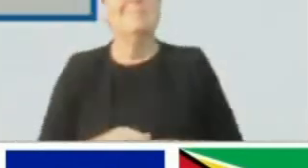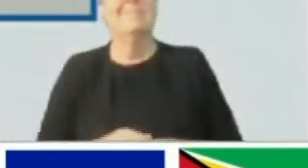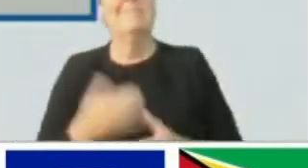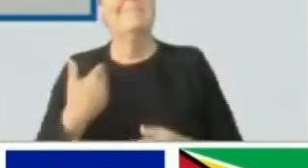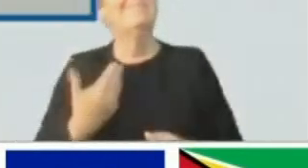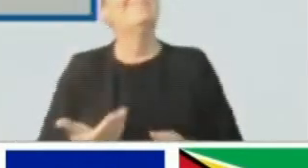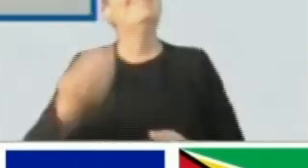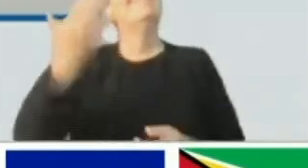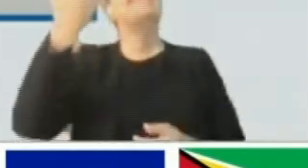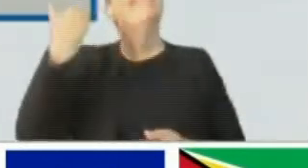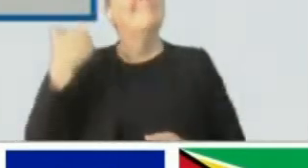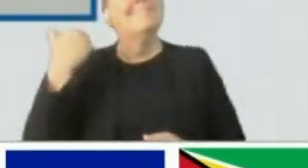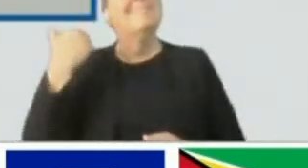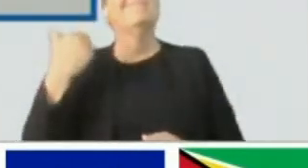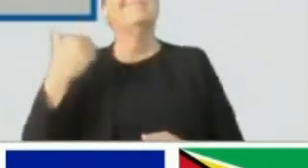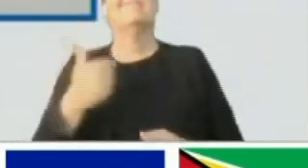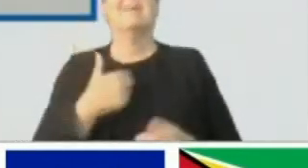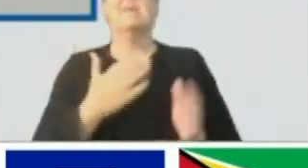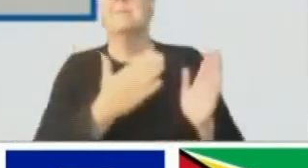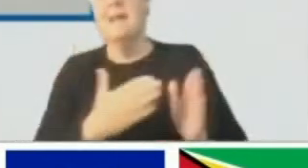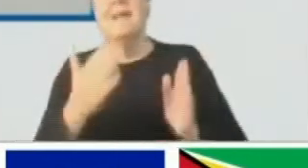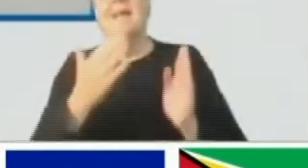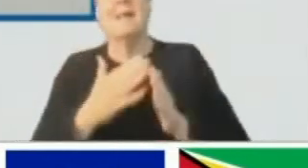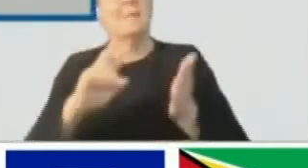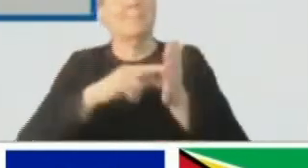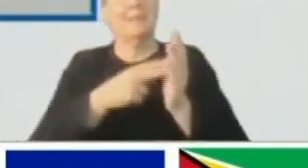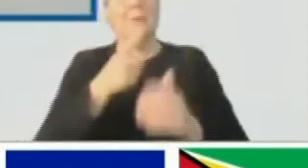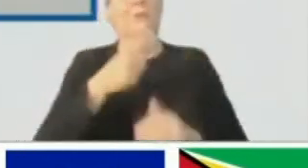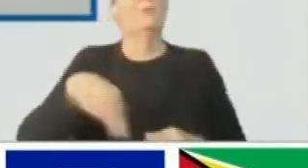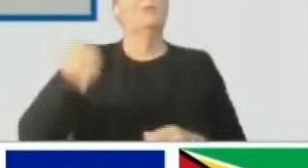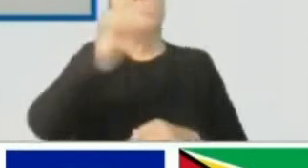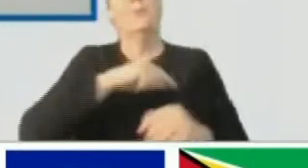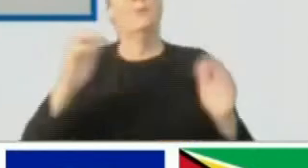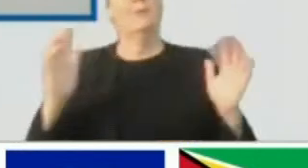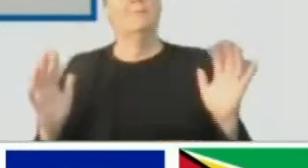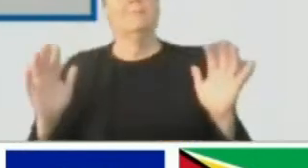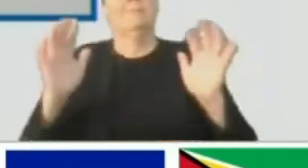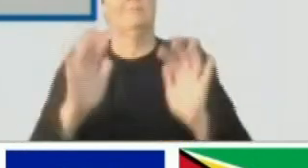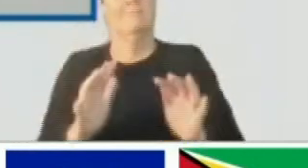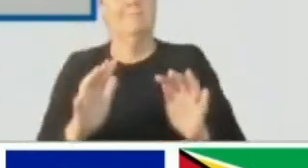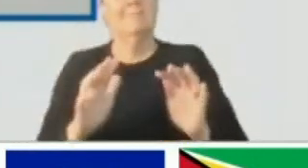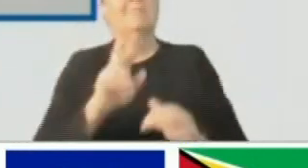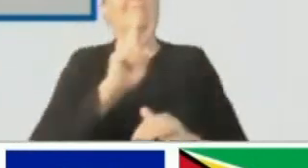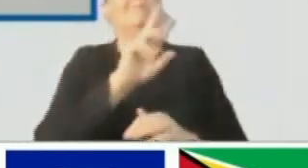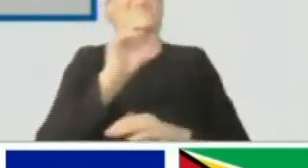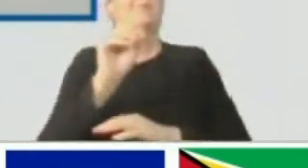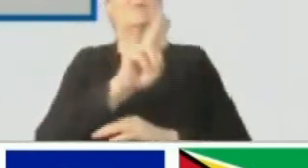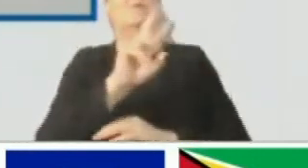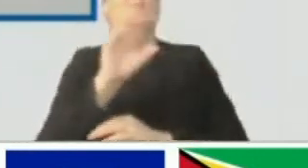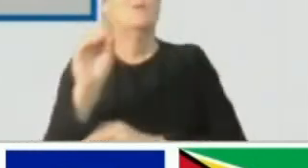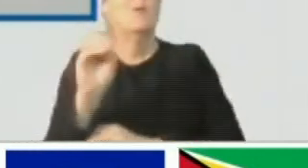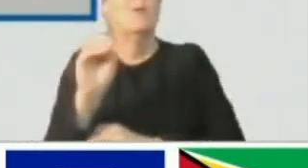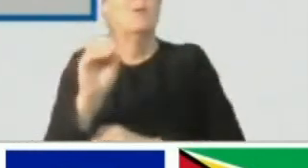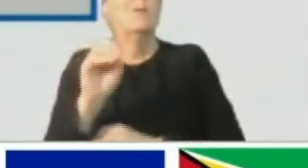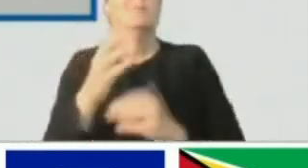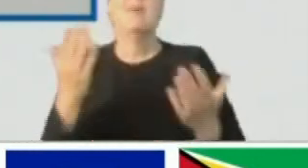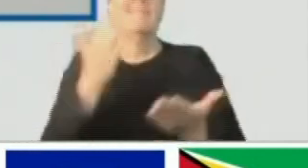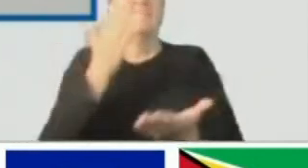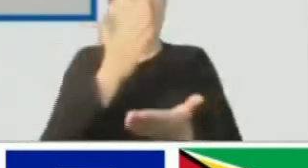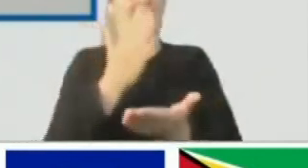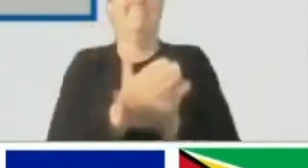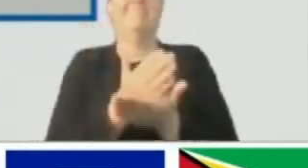would have involved all of you being here in Jamaica in July last year, were disrupted by COVID-19.